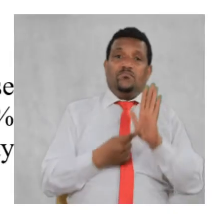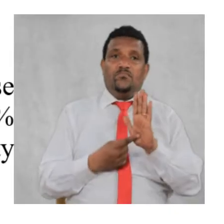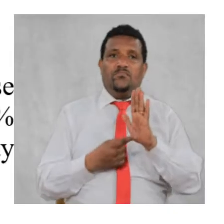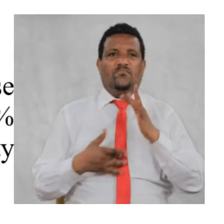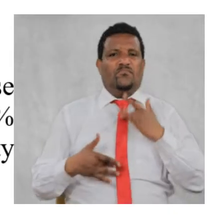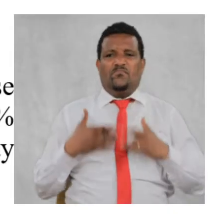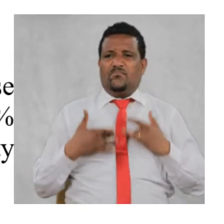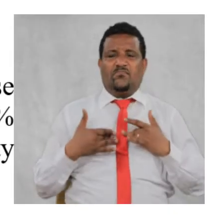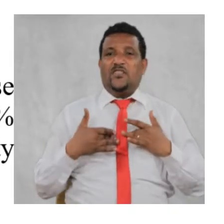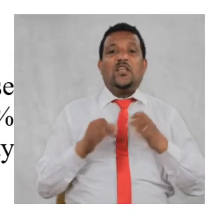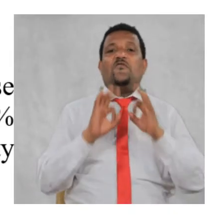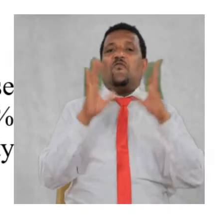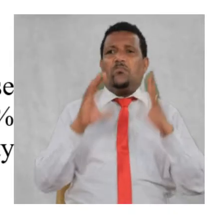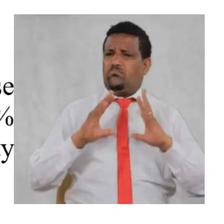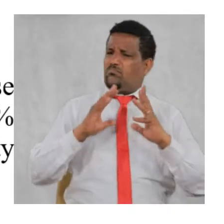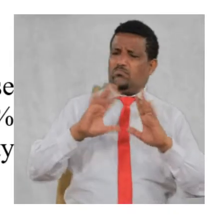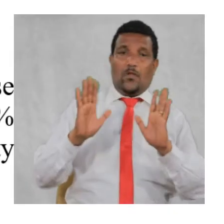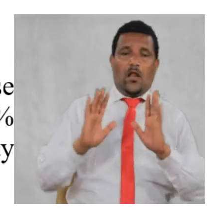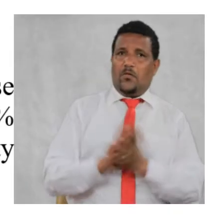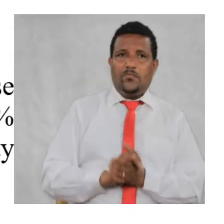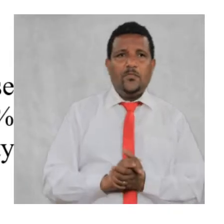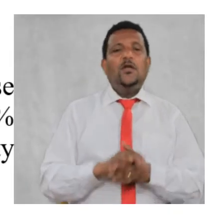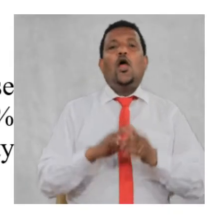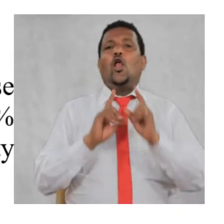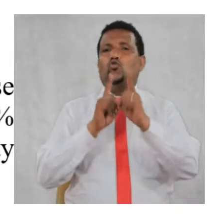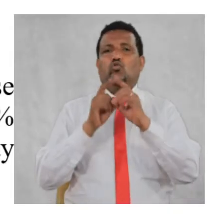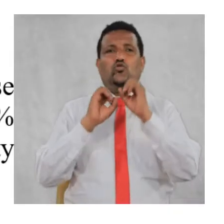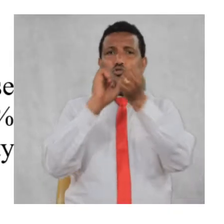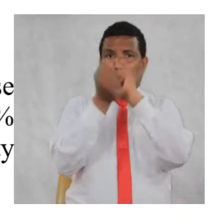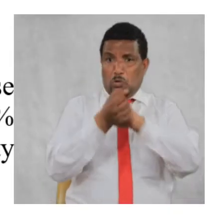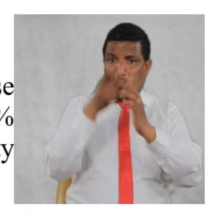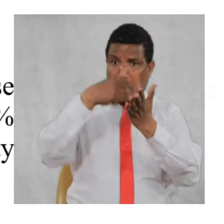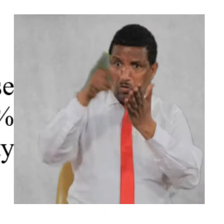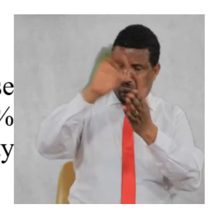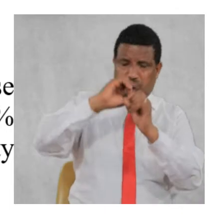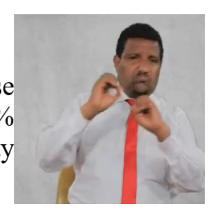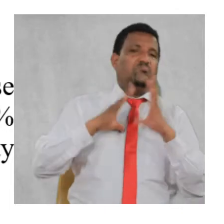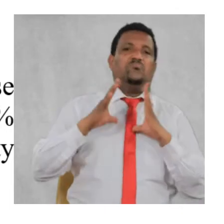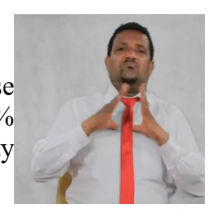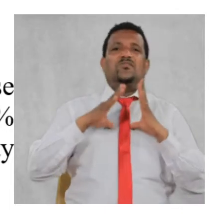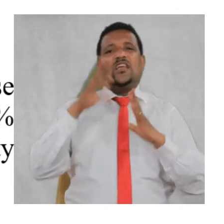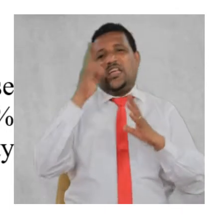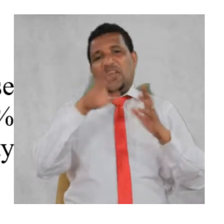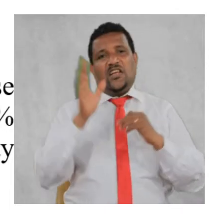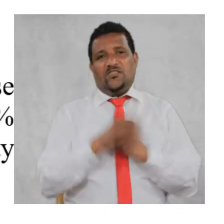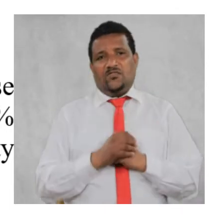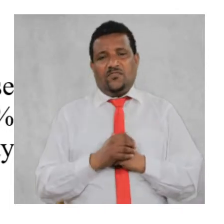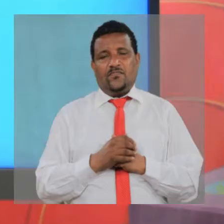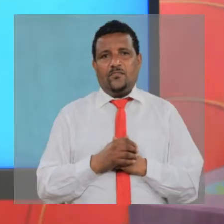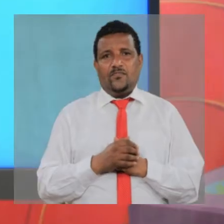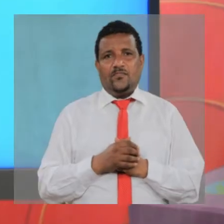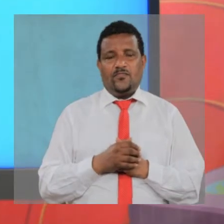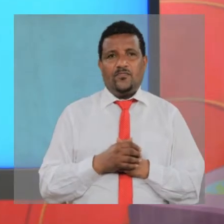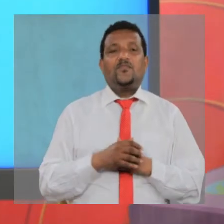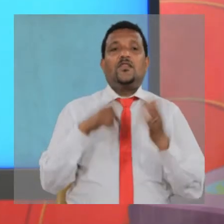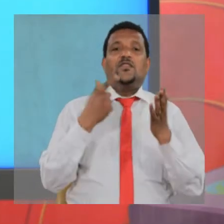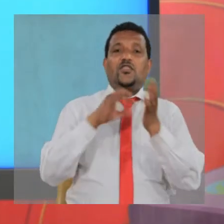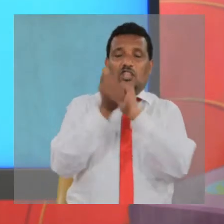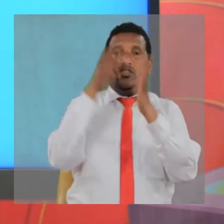less sensitive or less responsive to changes in price, or simply careless to changes in price.